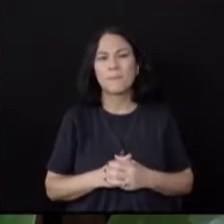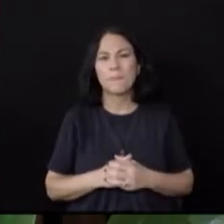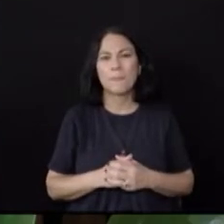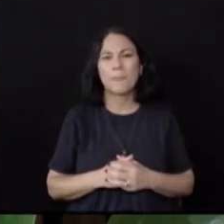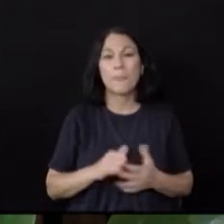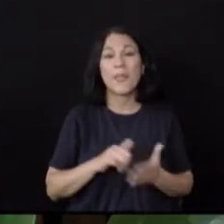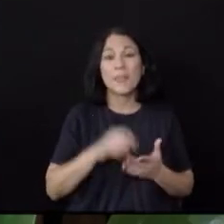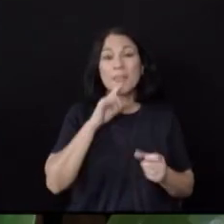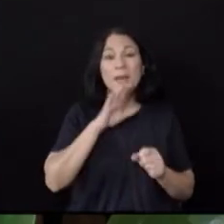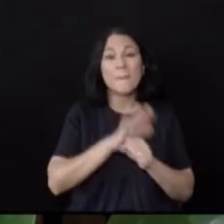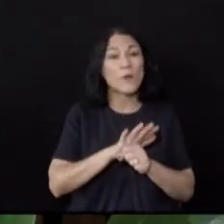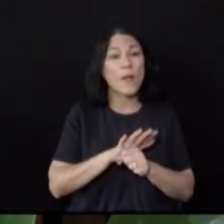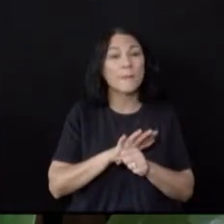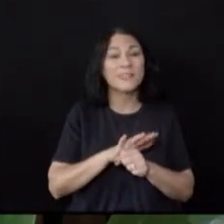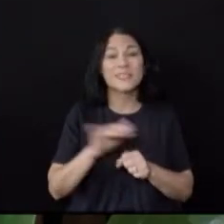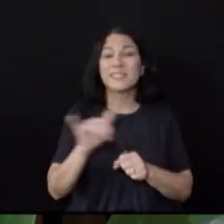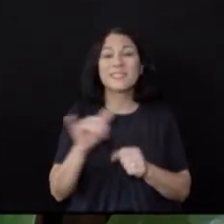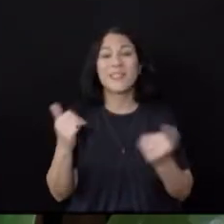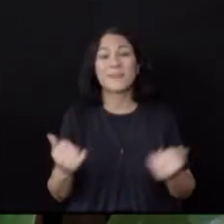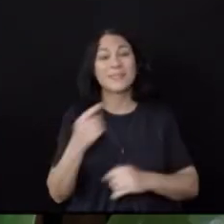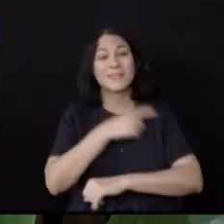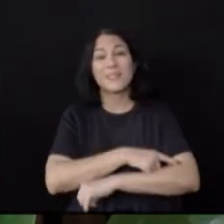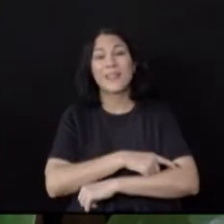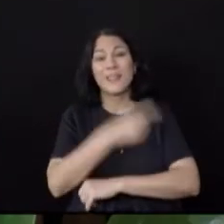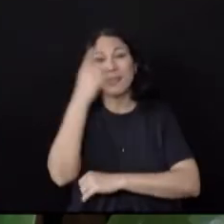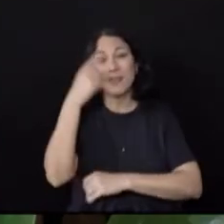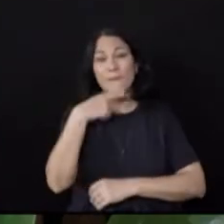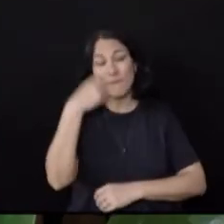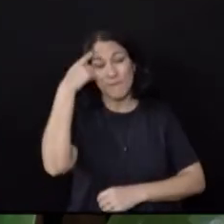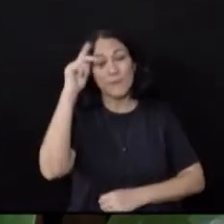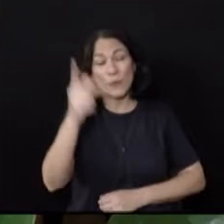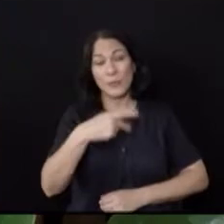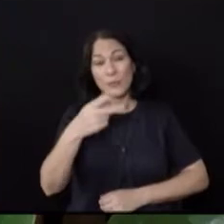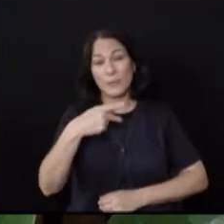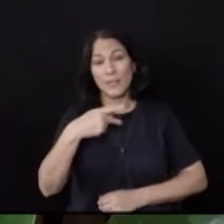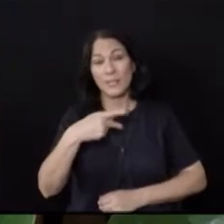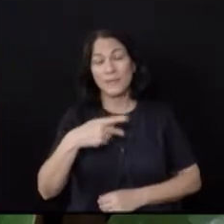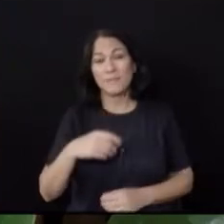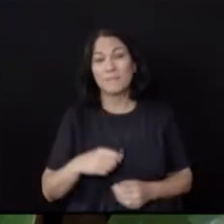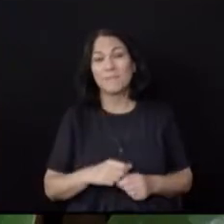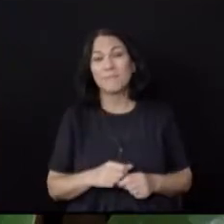That promise is as real today for you and me as ever.